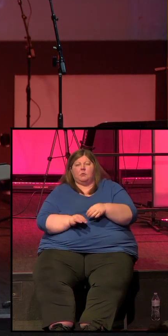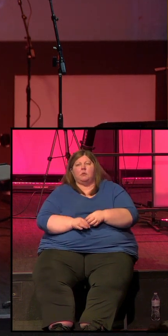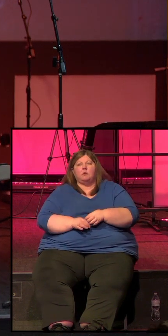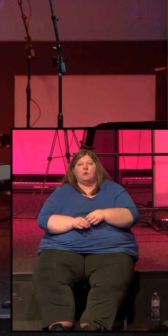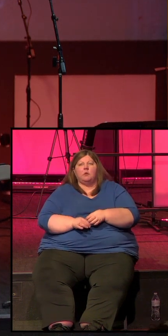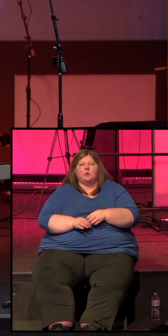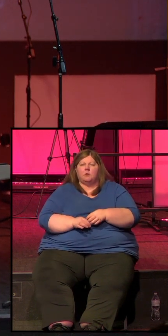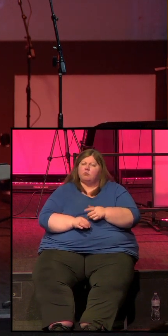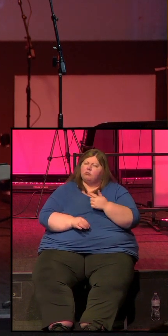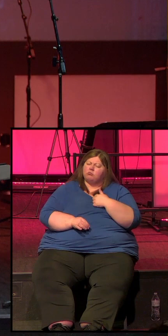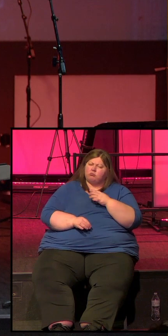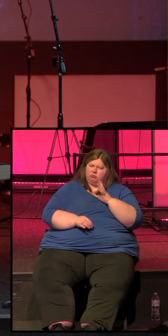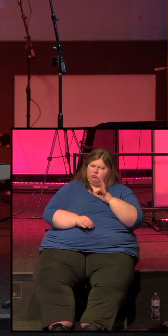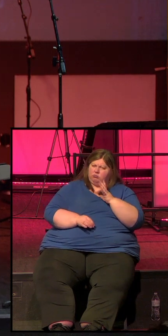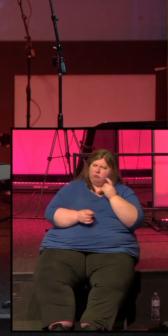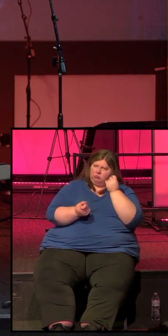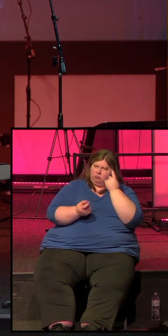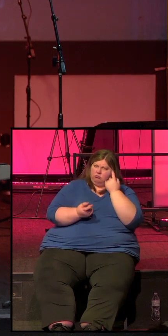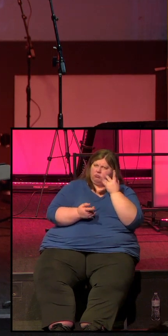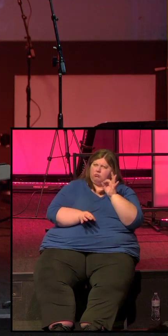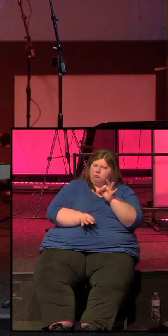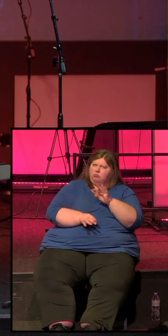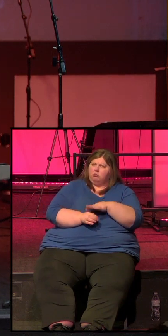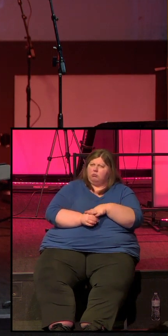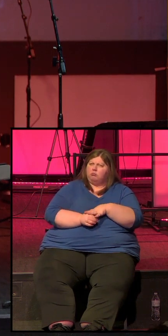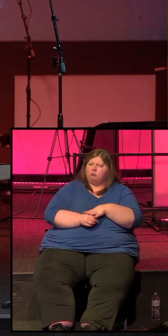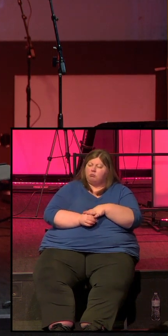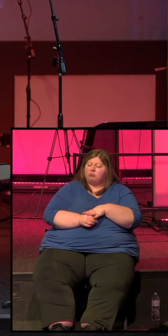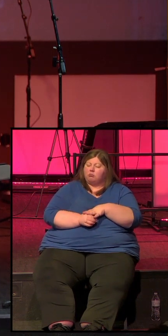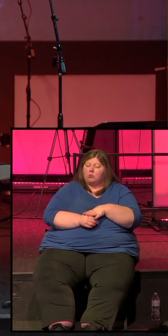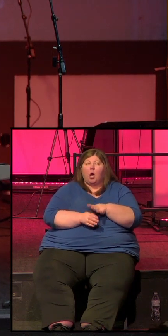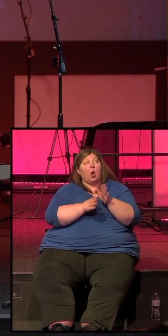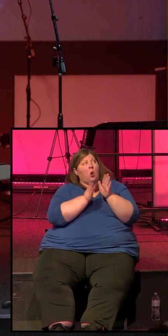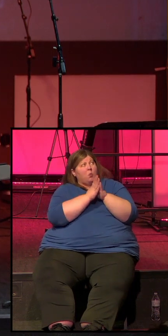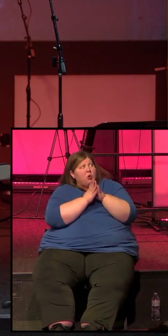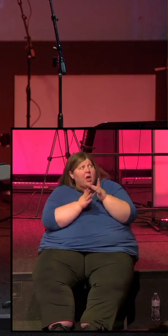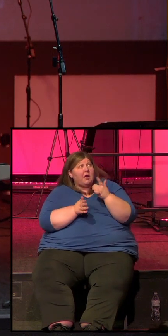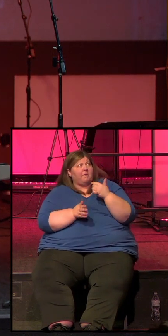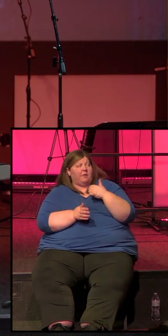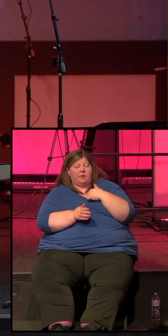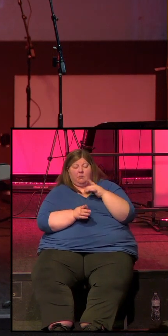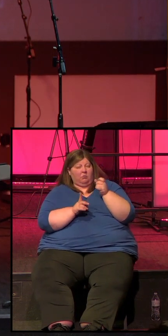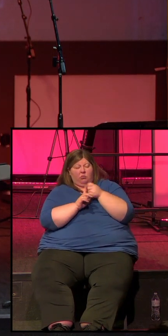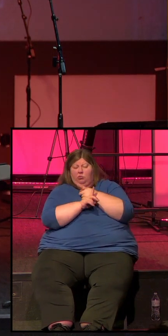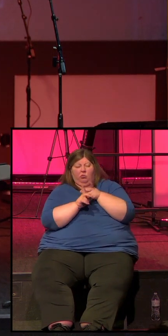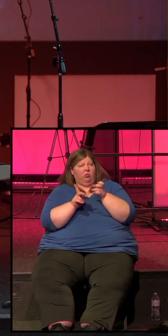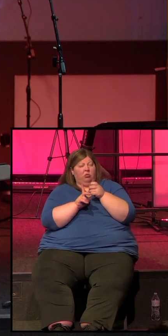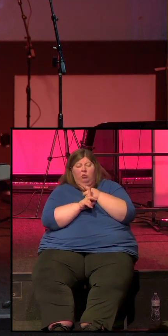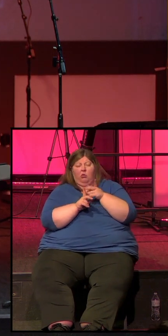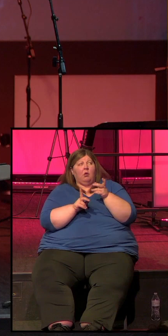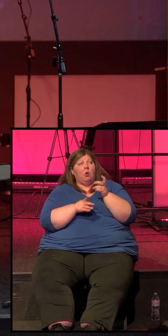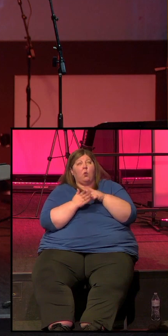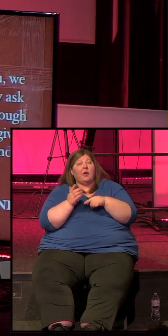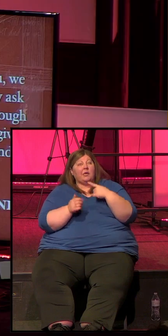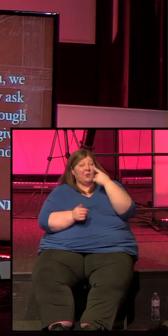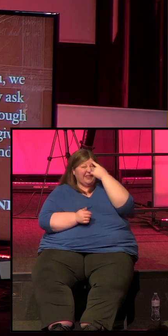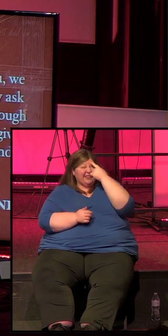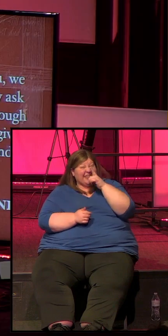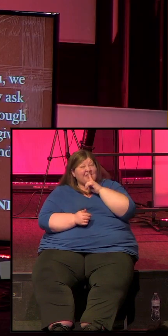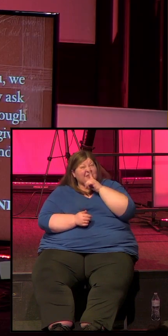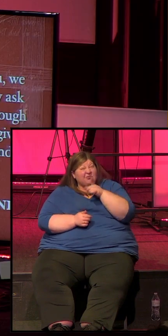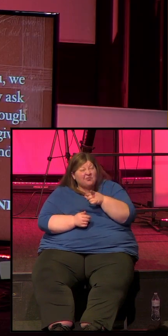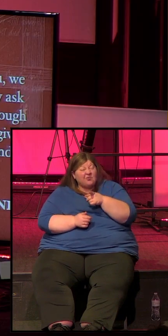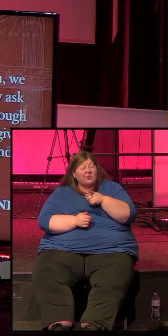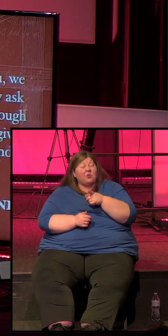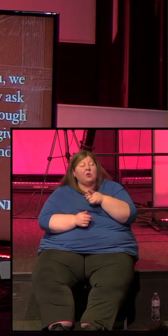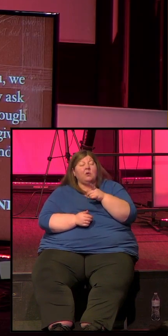tracking with him. Most of us understand. It's like he's saying, hey, we're praying for you. Your theology is all over the place. What you believe to be true, what you're trying